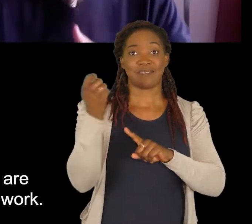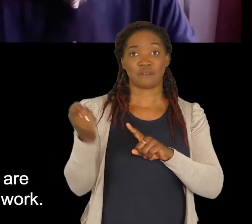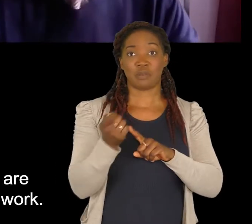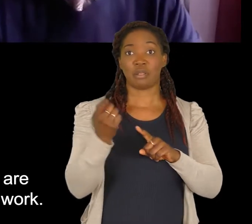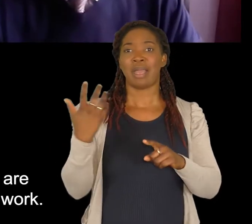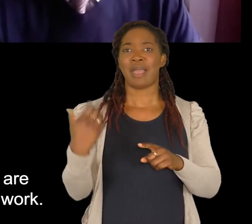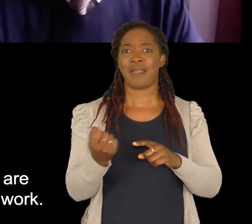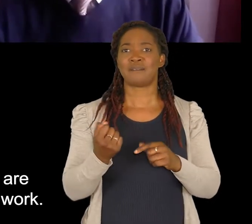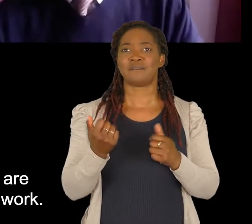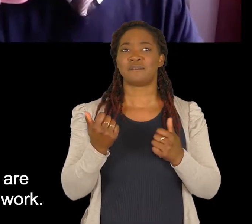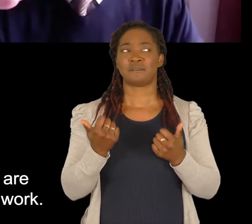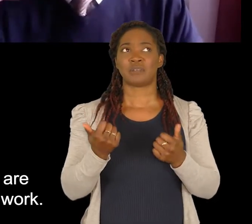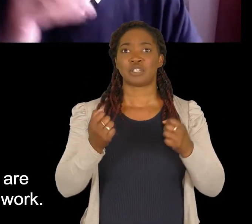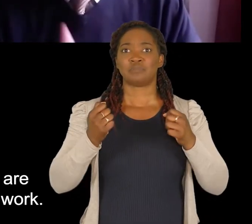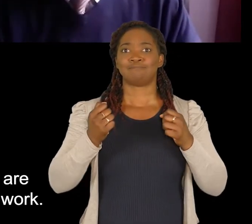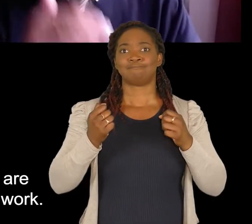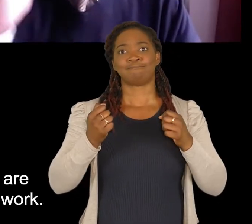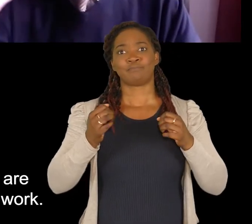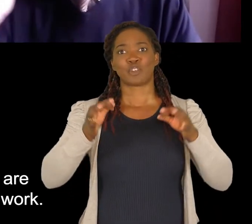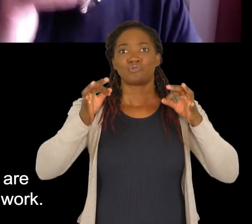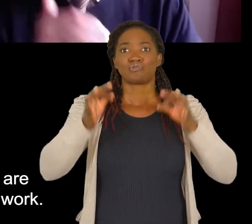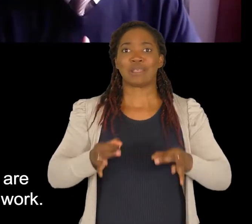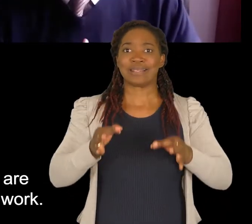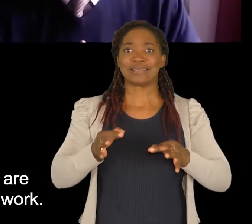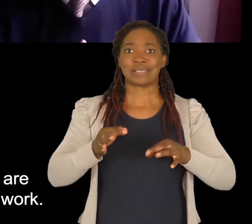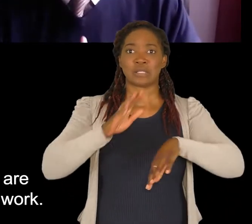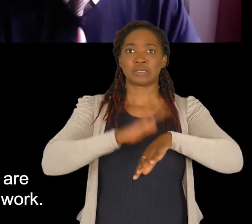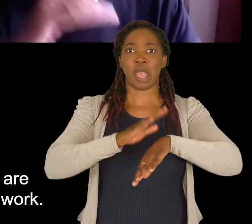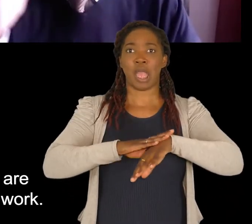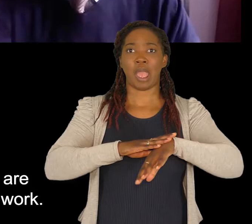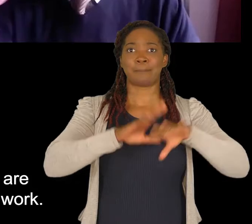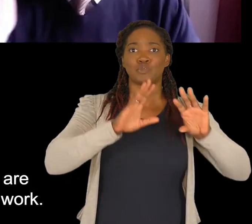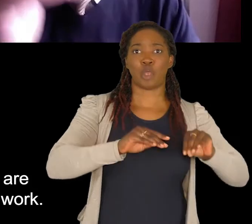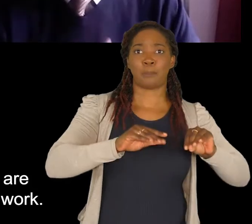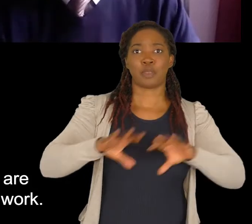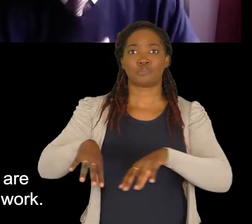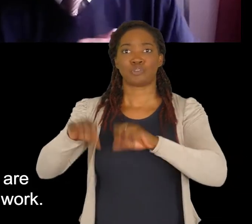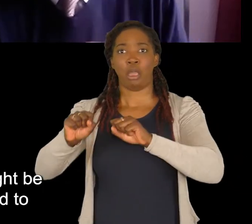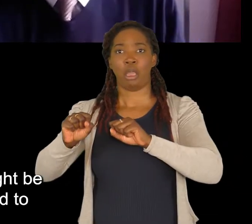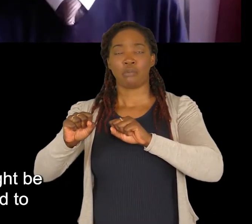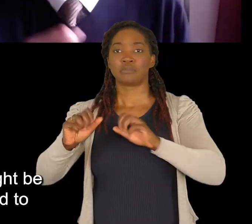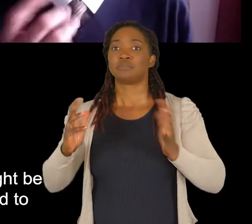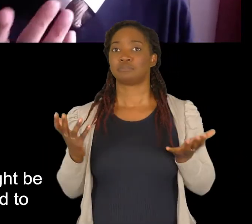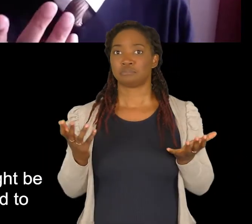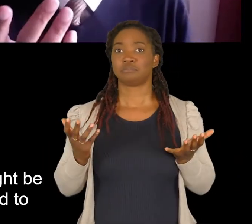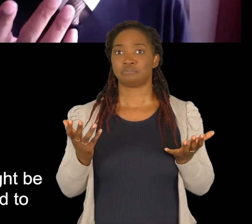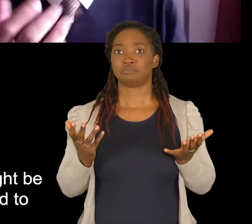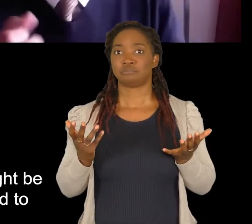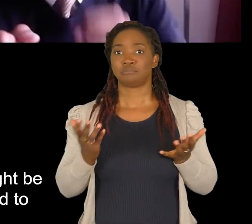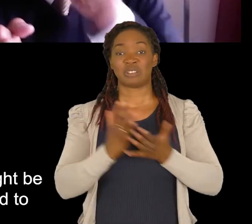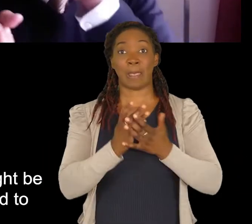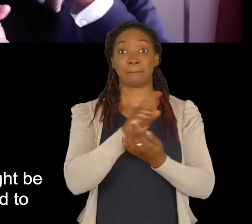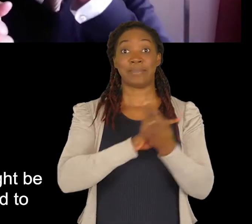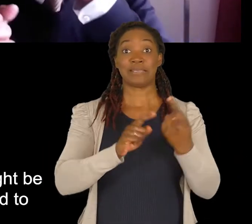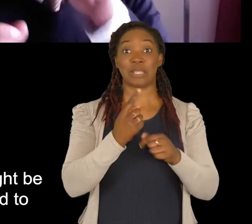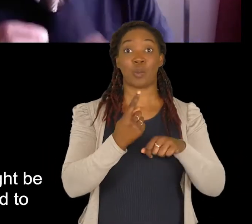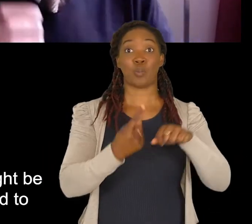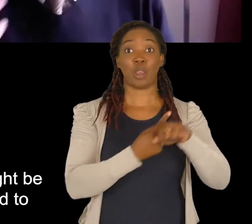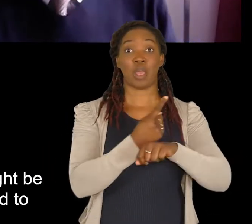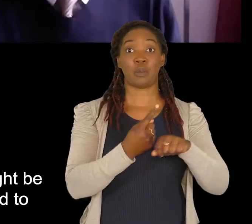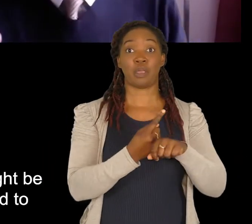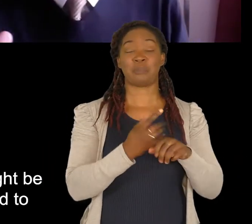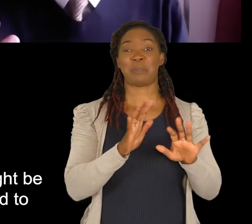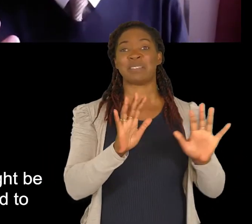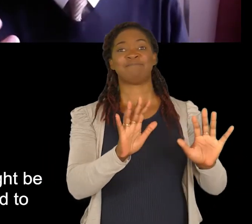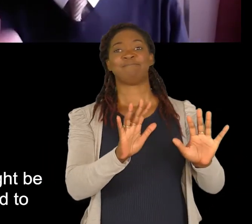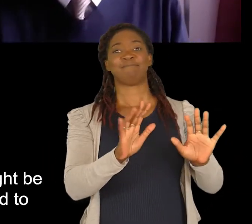have very stringent cutoff times as to when they're going to work and when they're not going to work. And their meetings are not 1 hour. They might